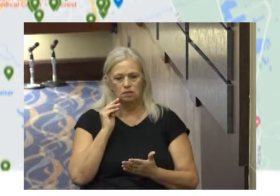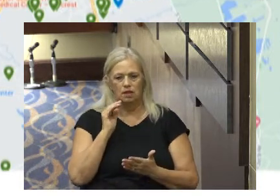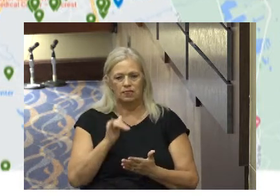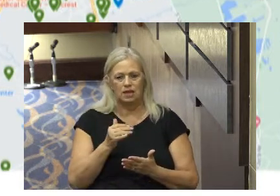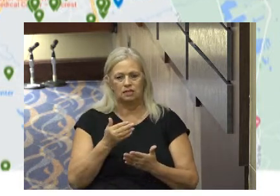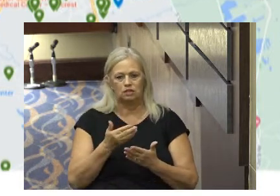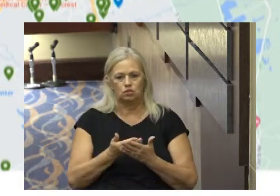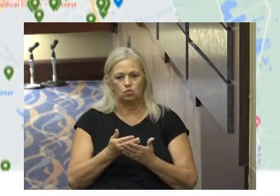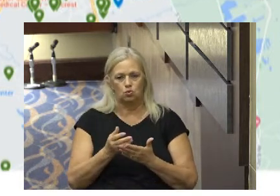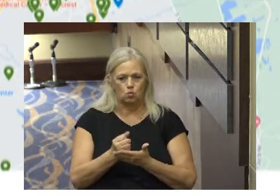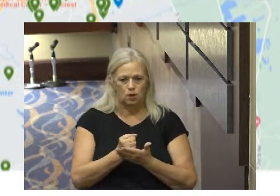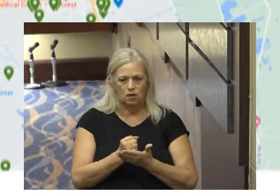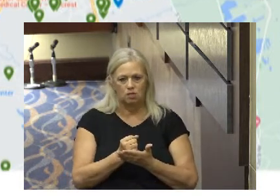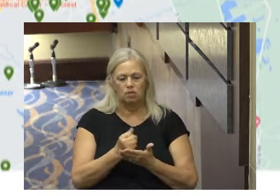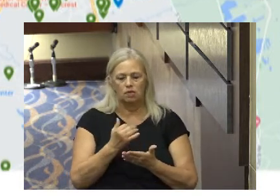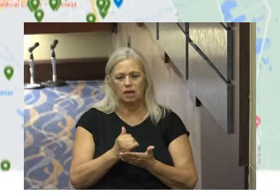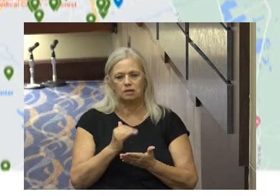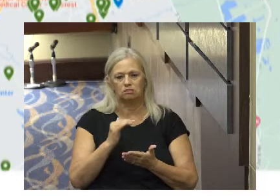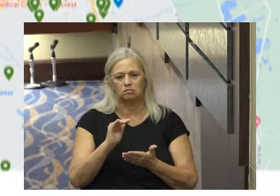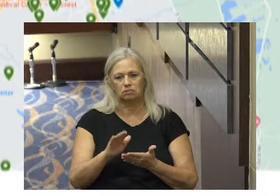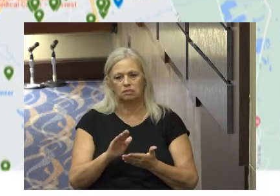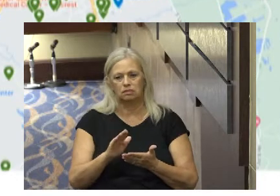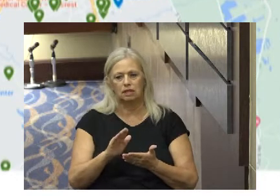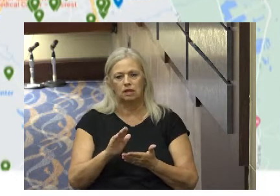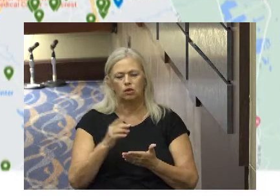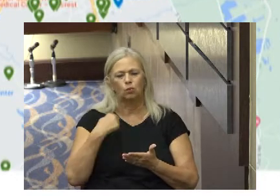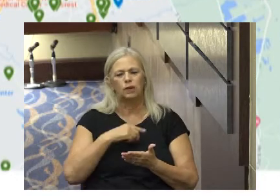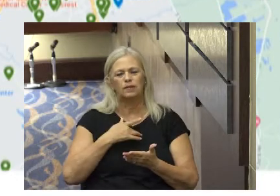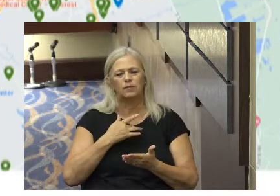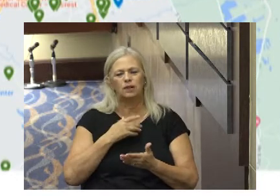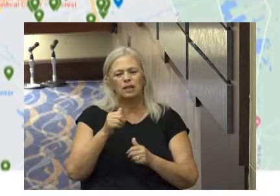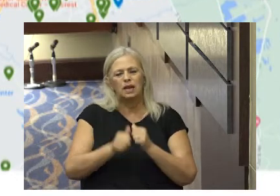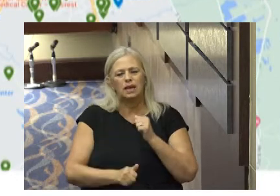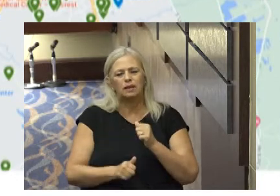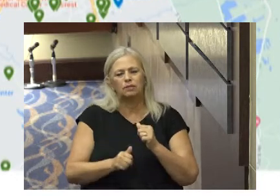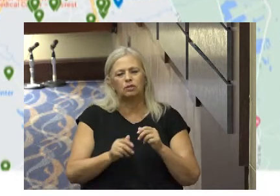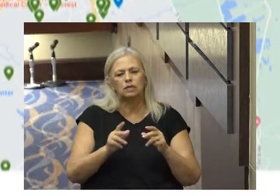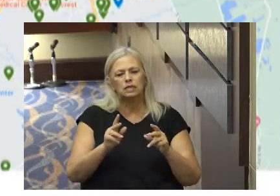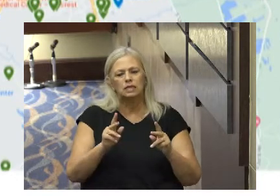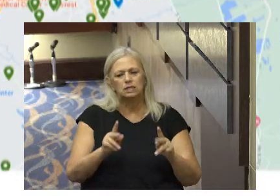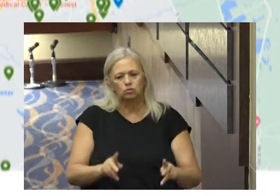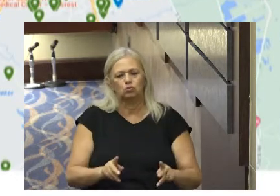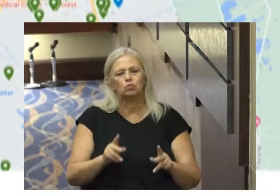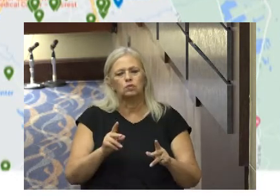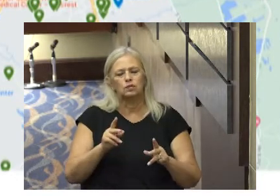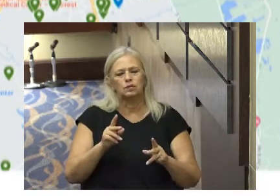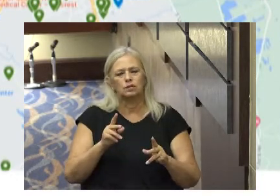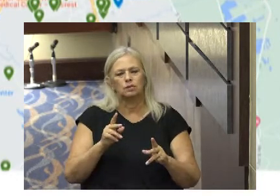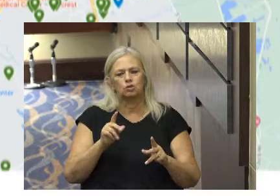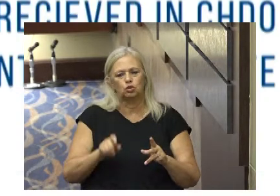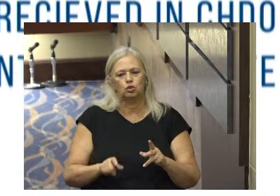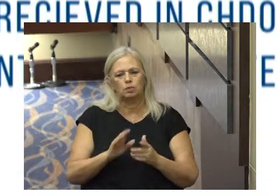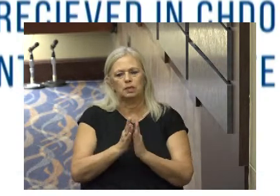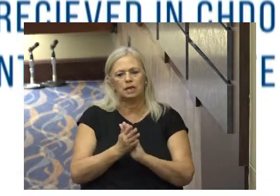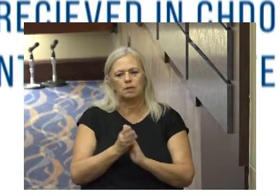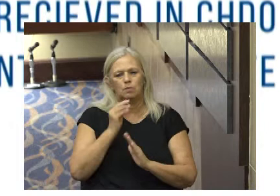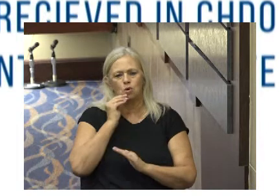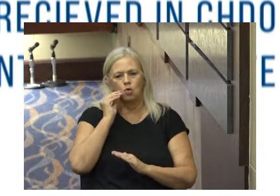brings, and we feel that every citizen should have the opportunity to be a homeowner in